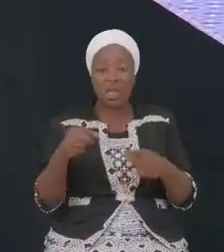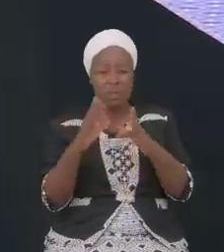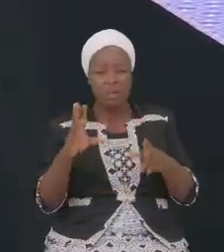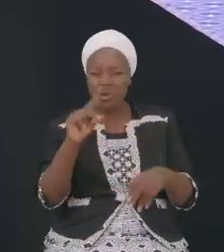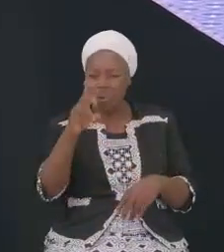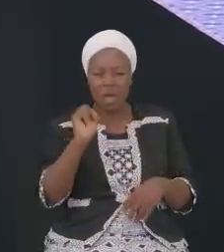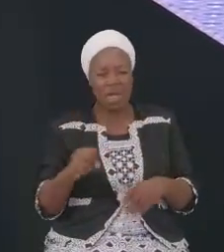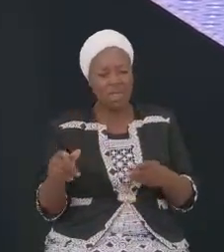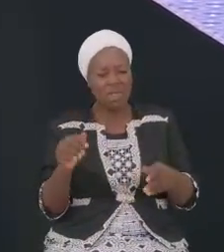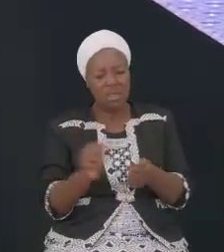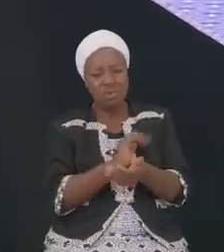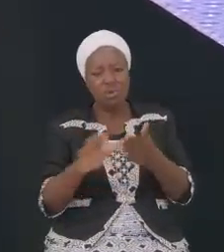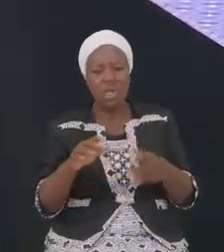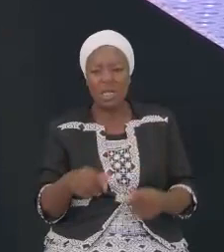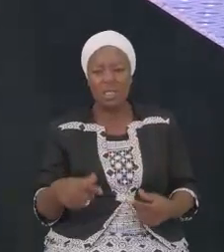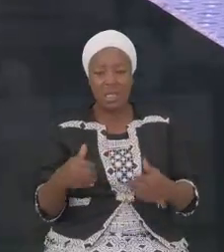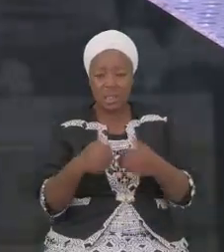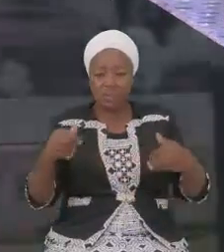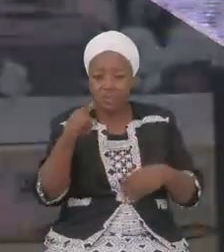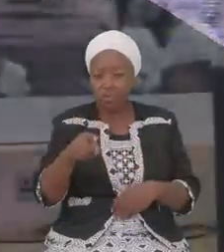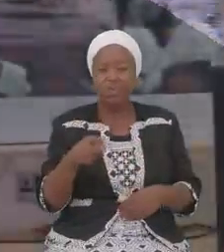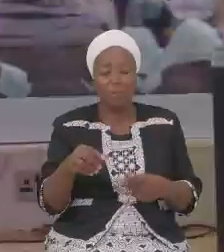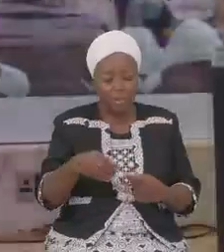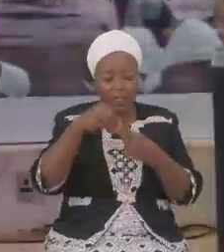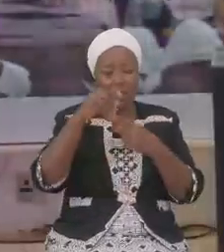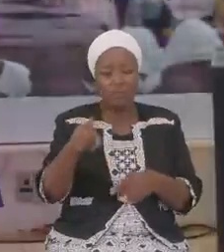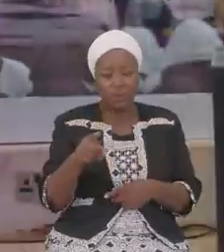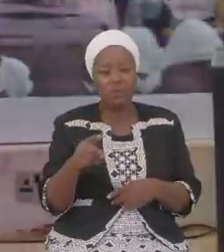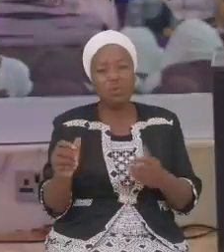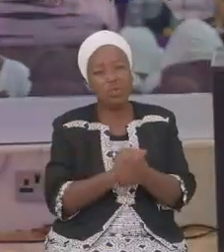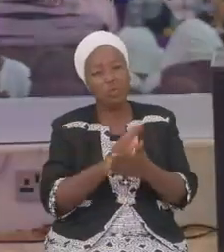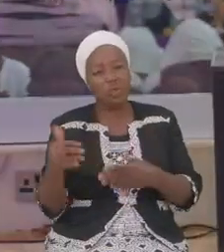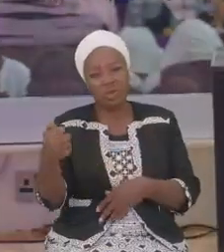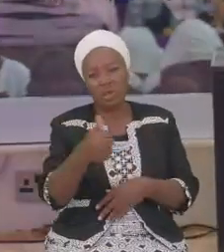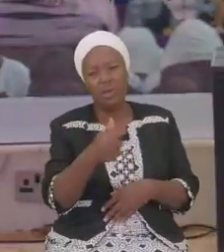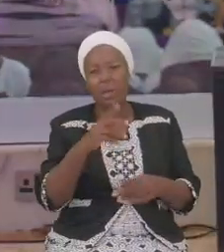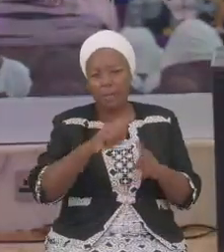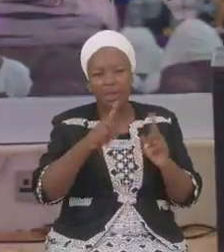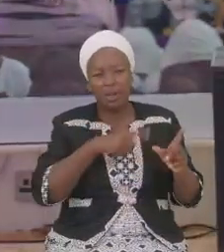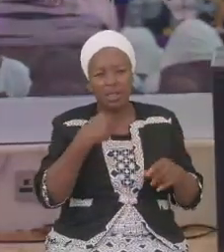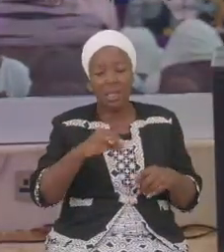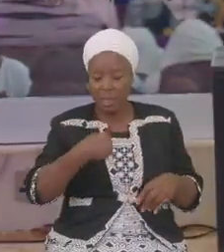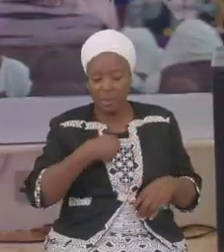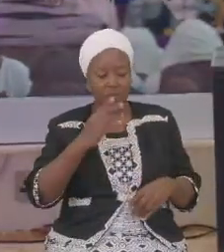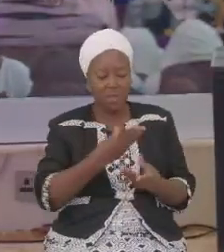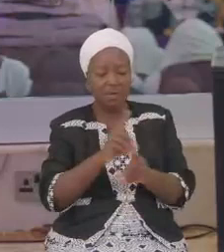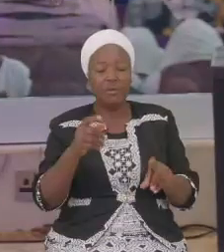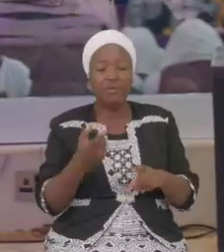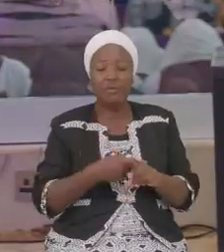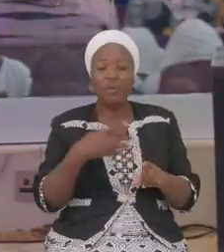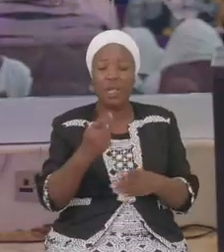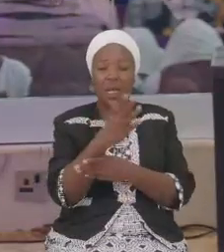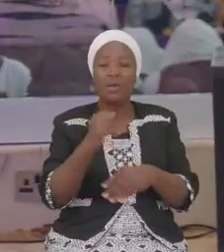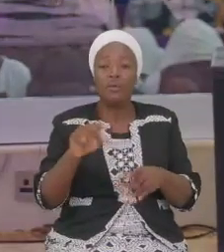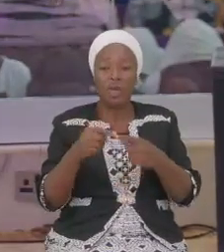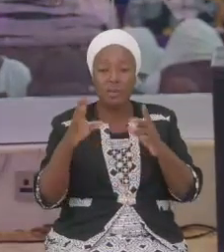God said, I will deliver you out of the hand of your enemies. All the other enemies, they'll not be able to